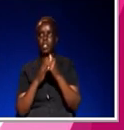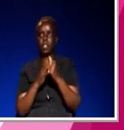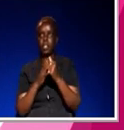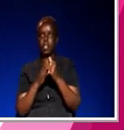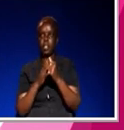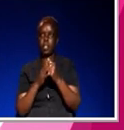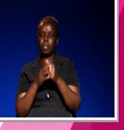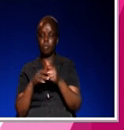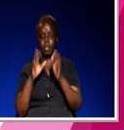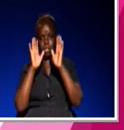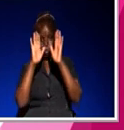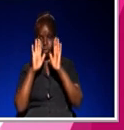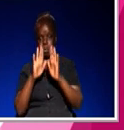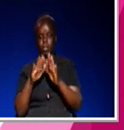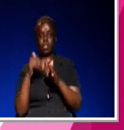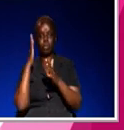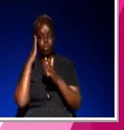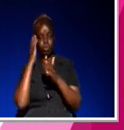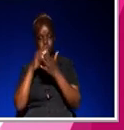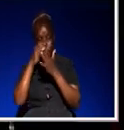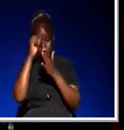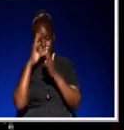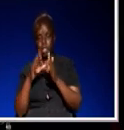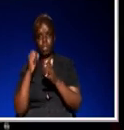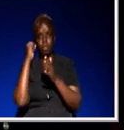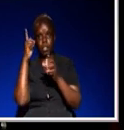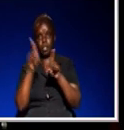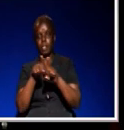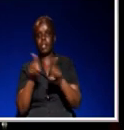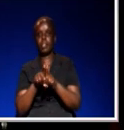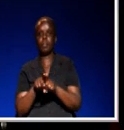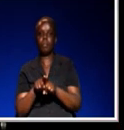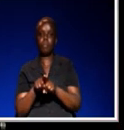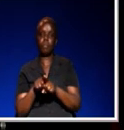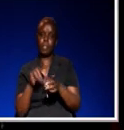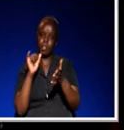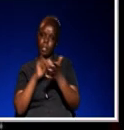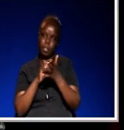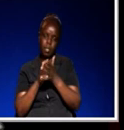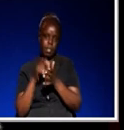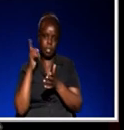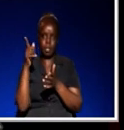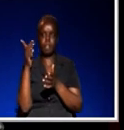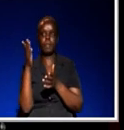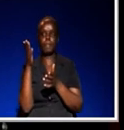is something that is very much important for the student to be able to understand, that this